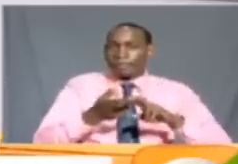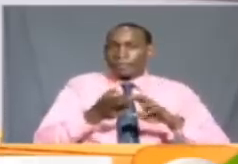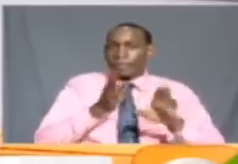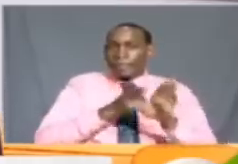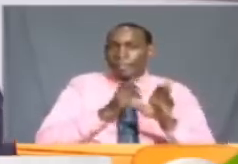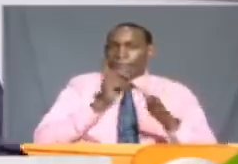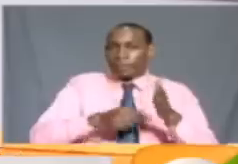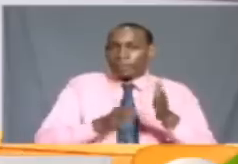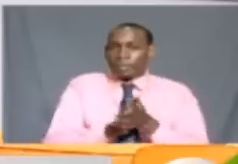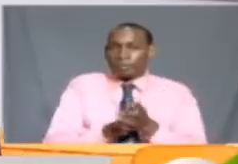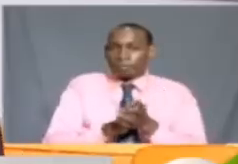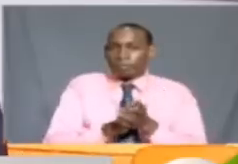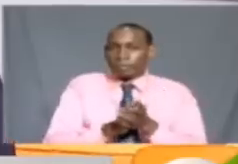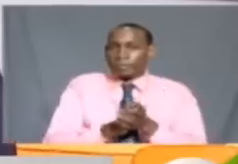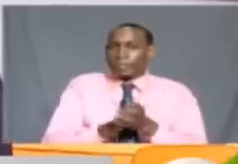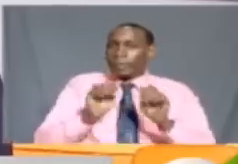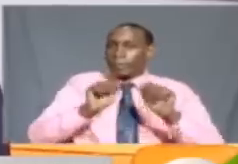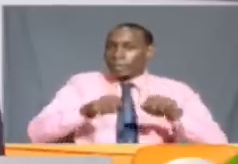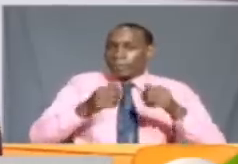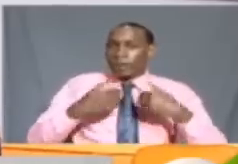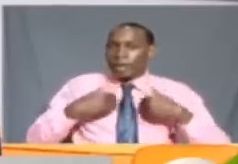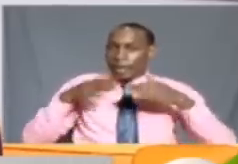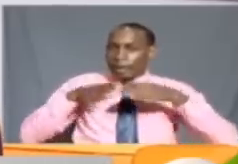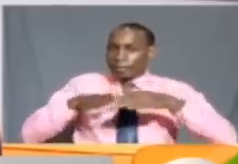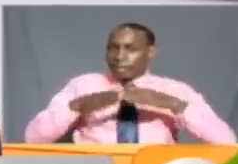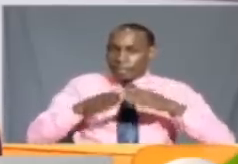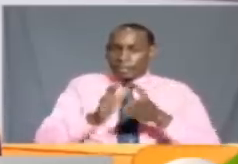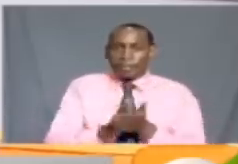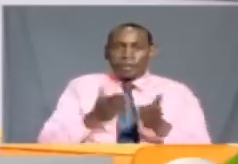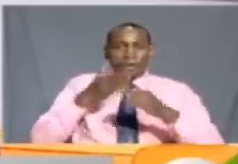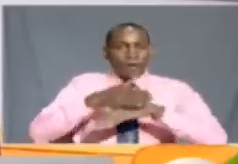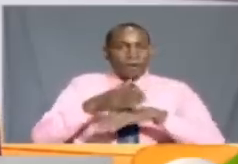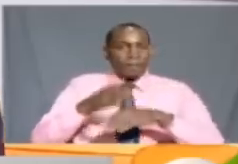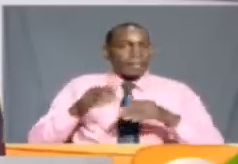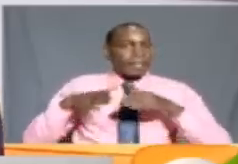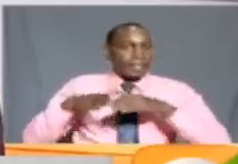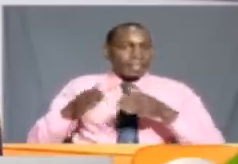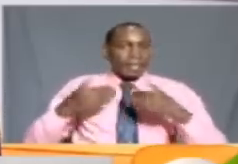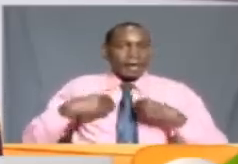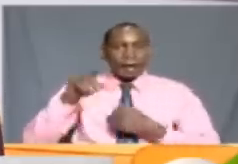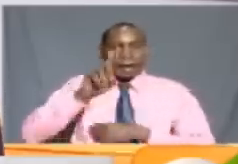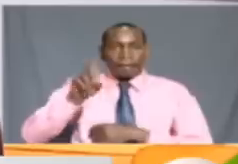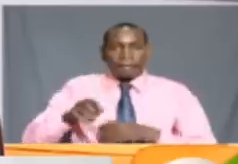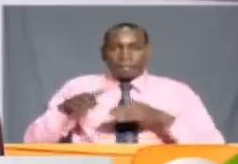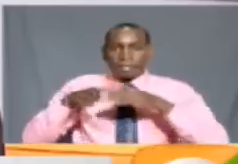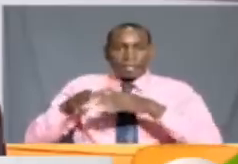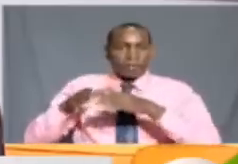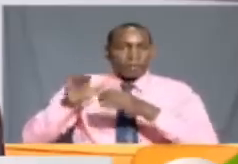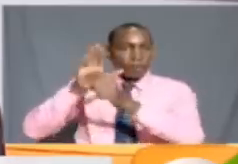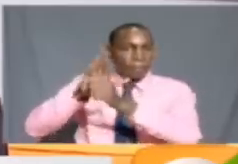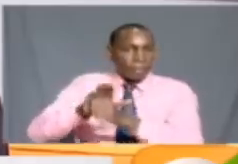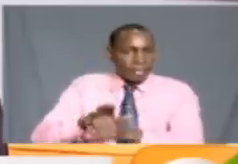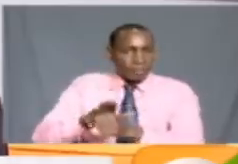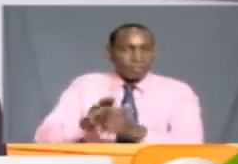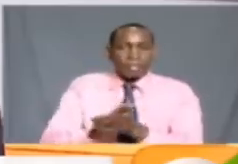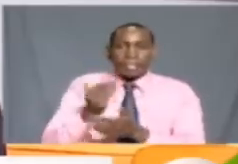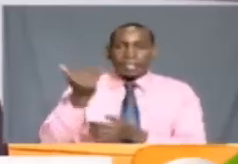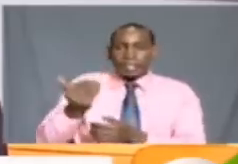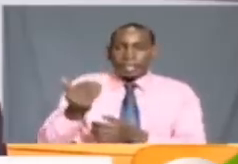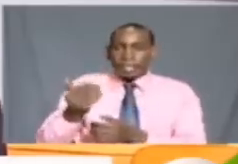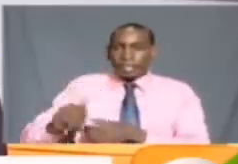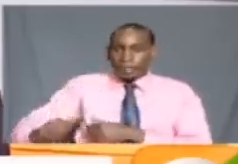be naturally possible and have sex. Right. So it goes beyond just sex. There is the question of sexual exploitation, child